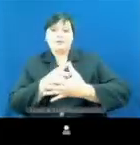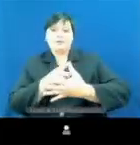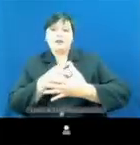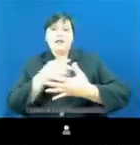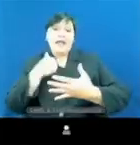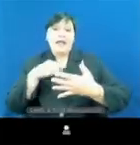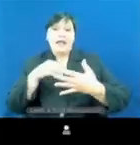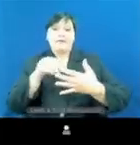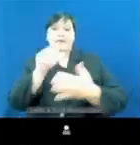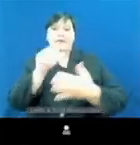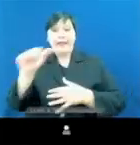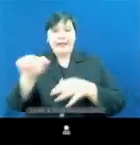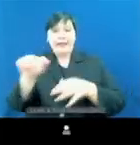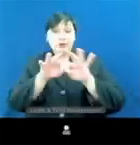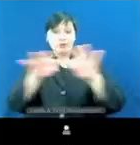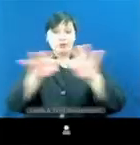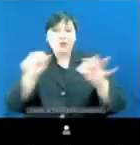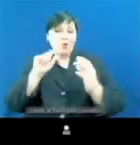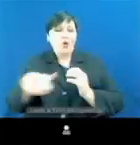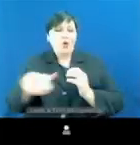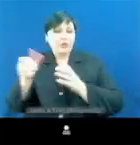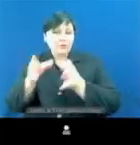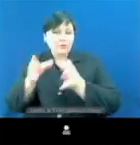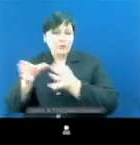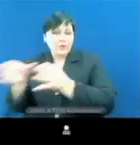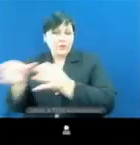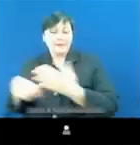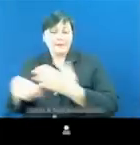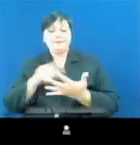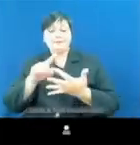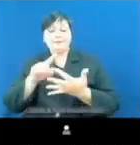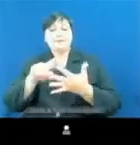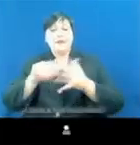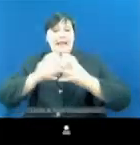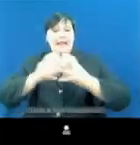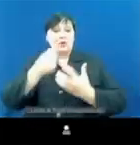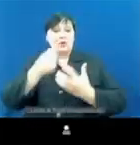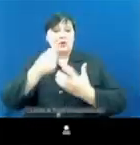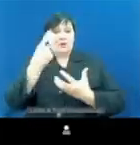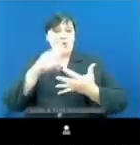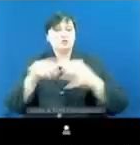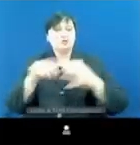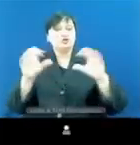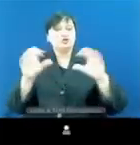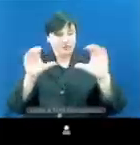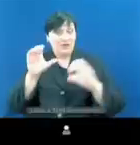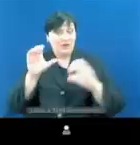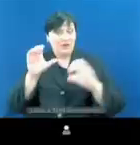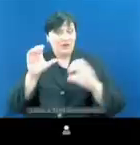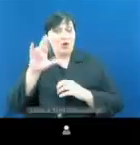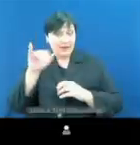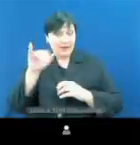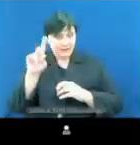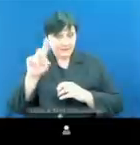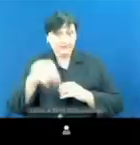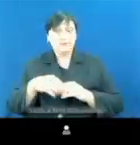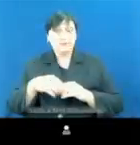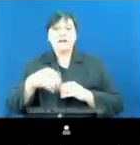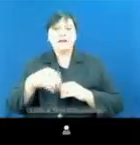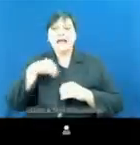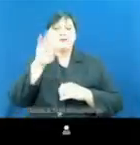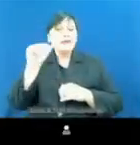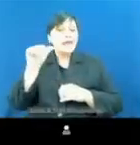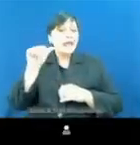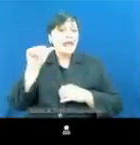Category 1 is you are a certified member of the RID. You have a bachelor's in